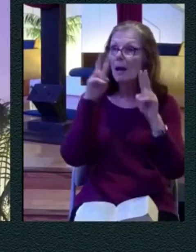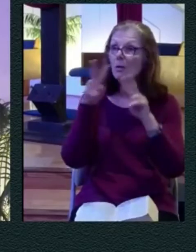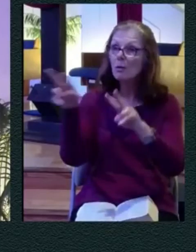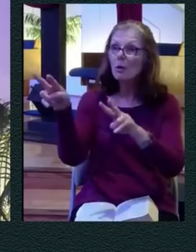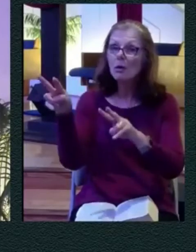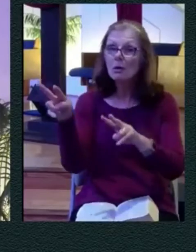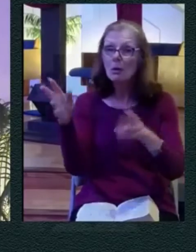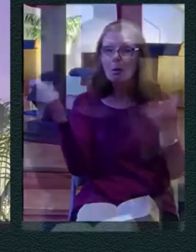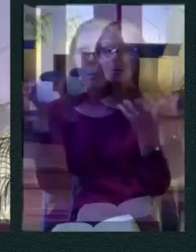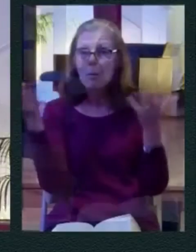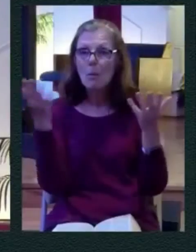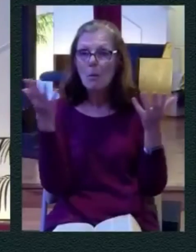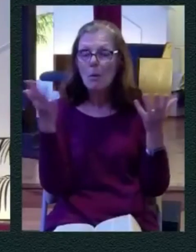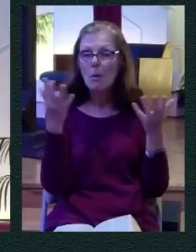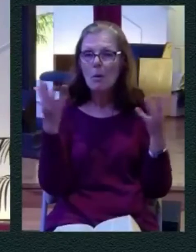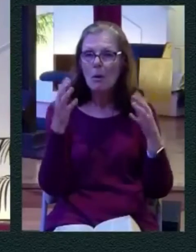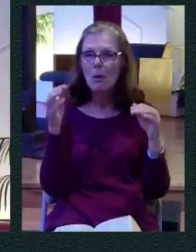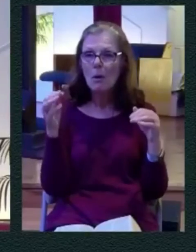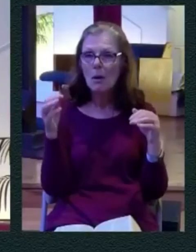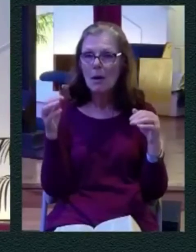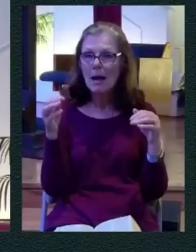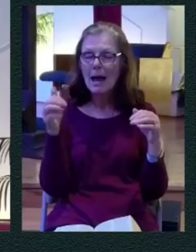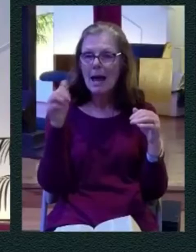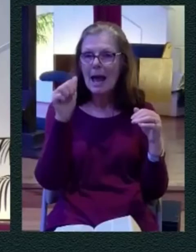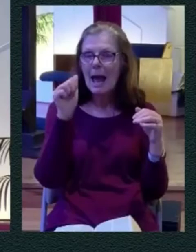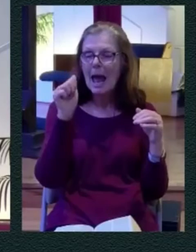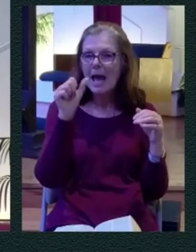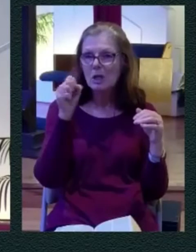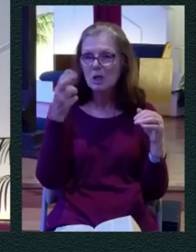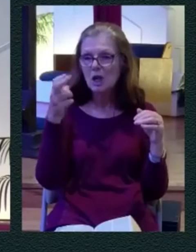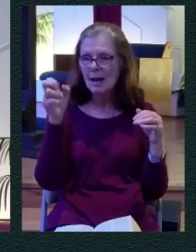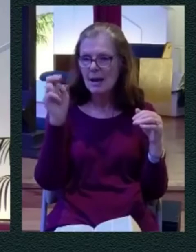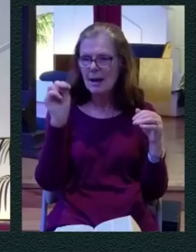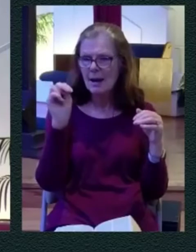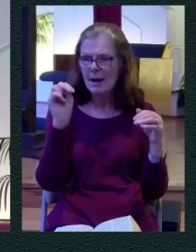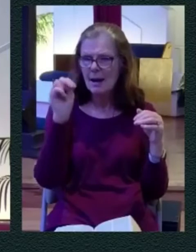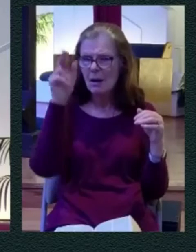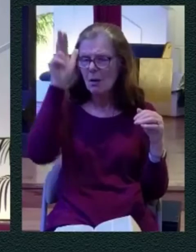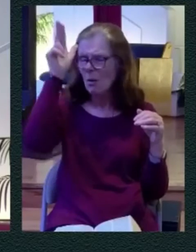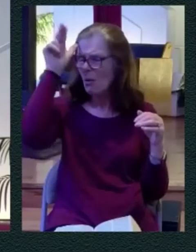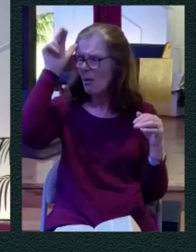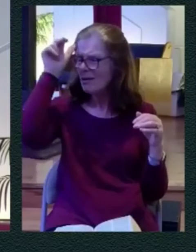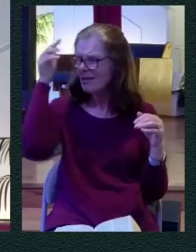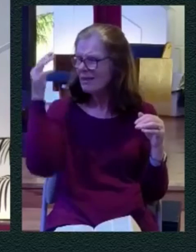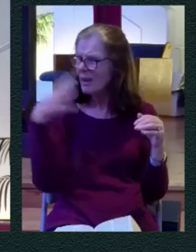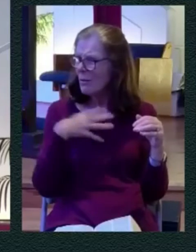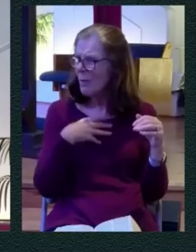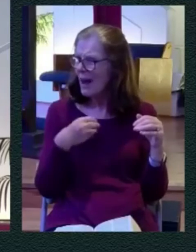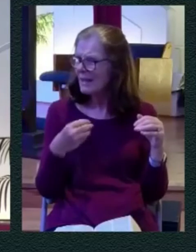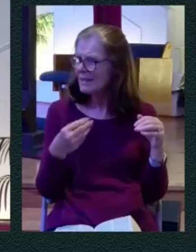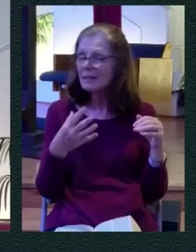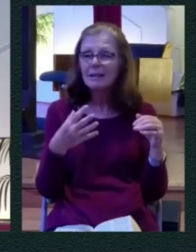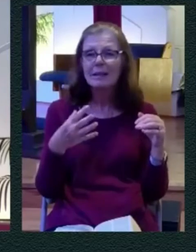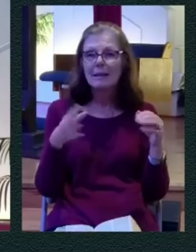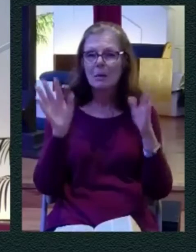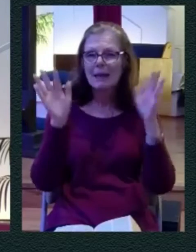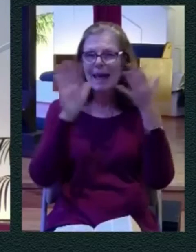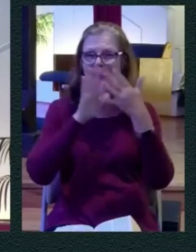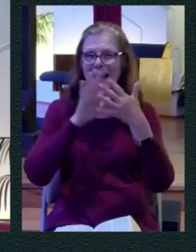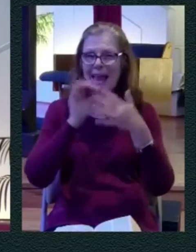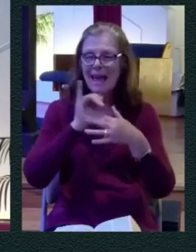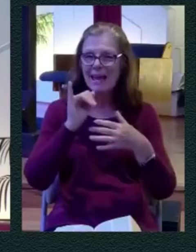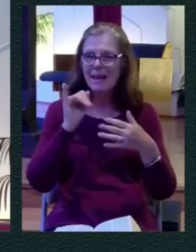an ashen horse. And he who sat on it had the name Death.